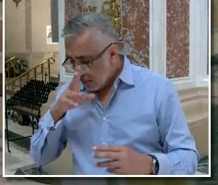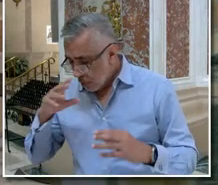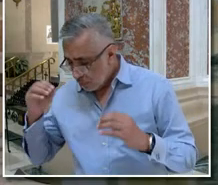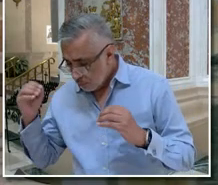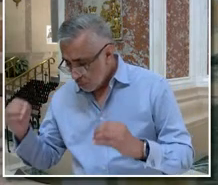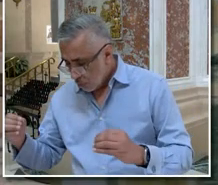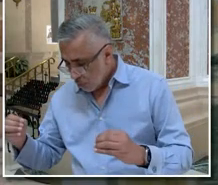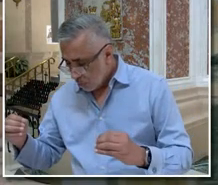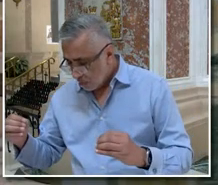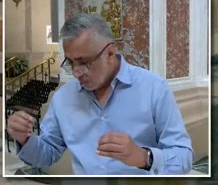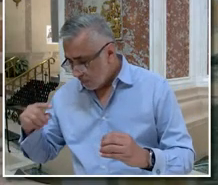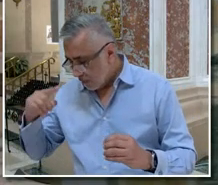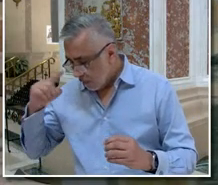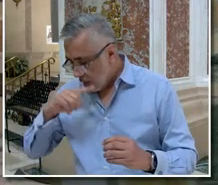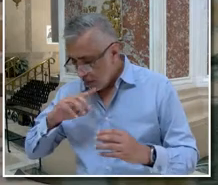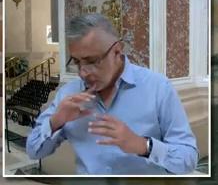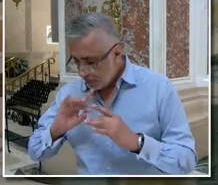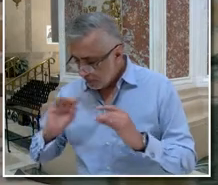any falsehood.